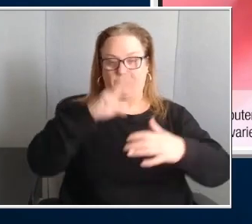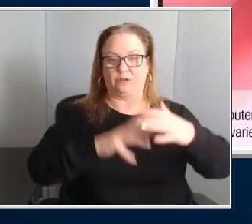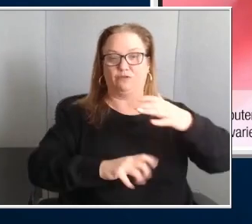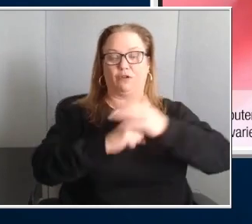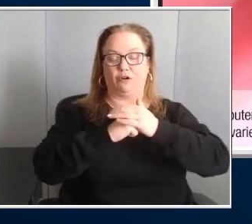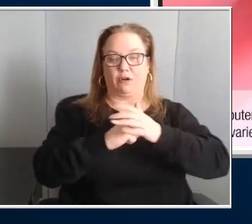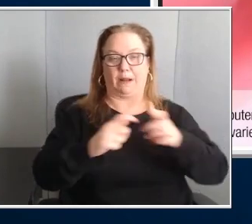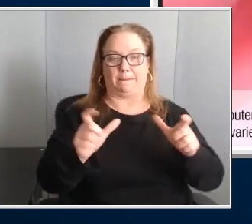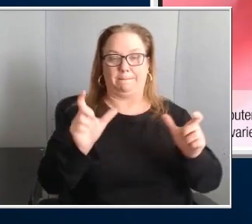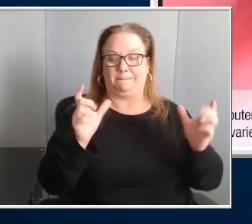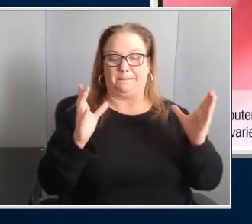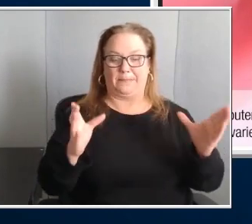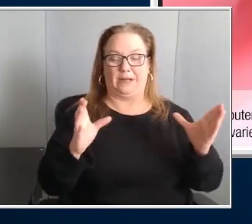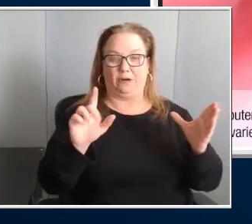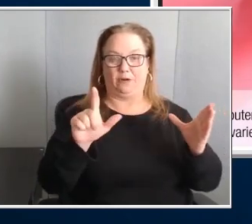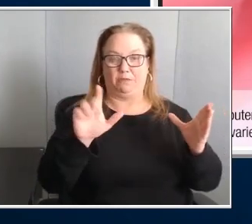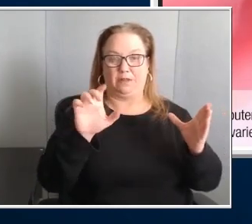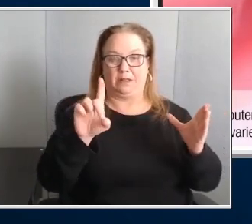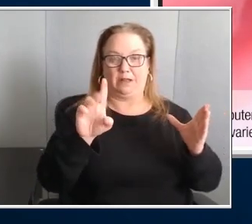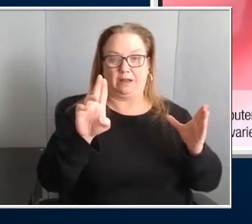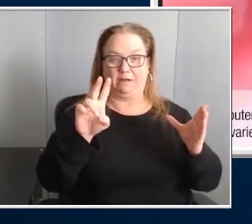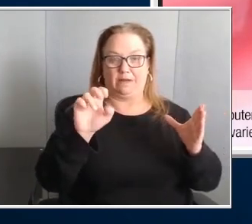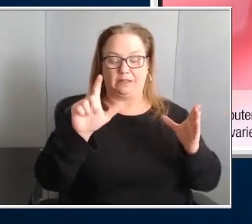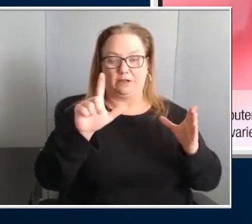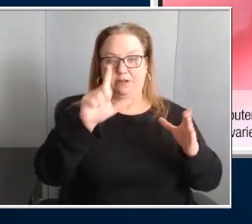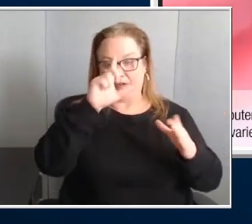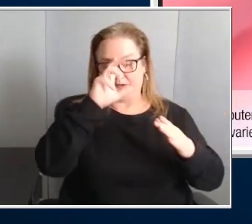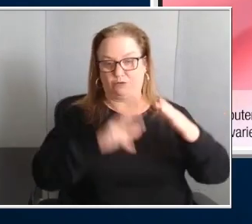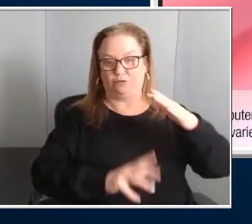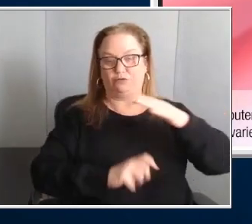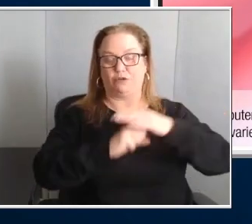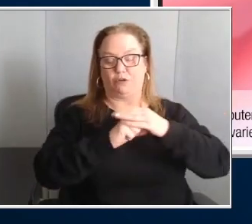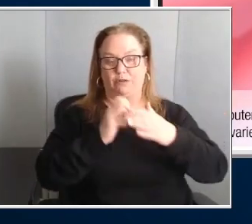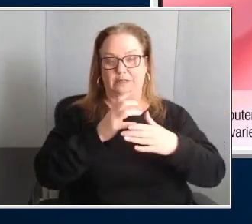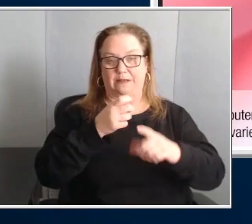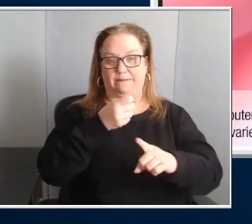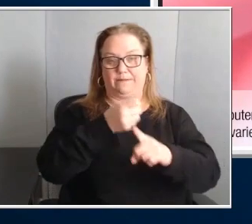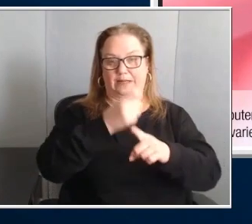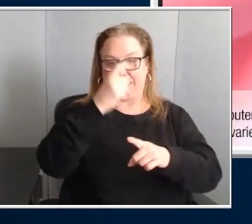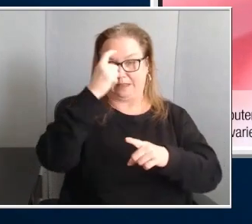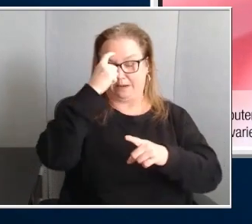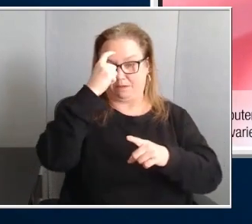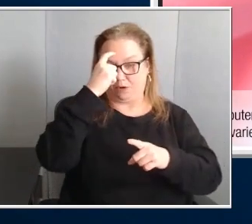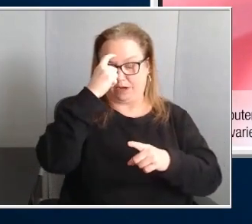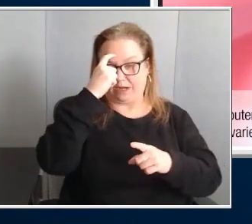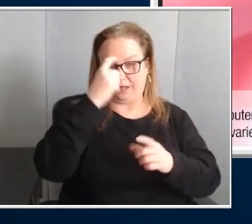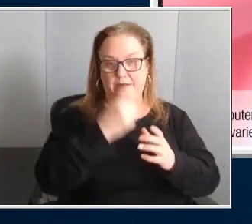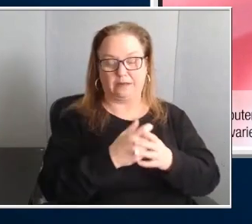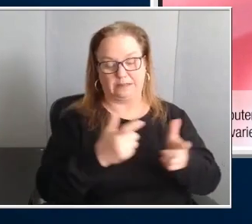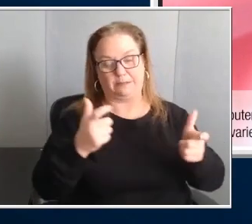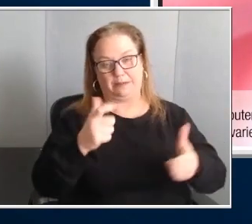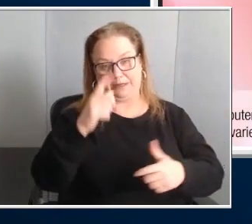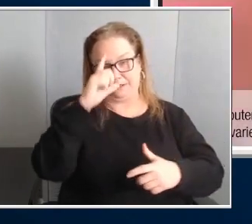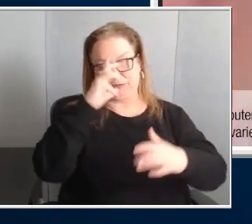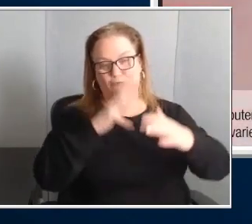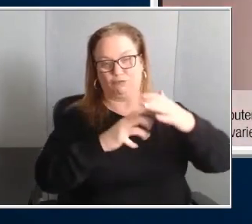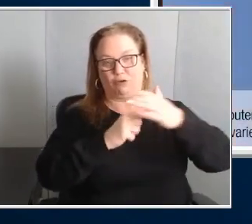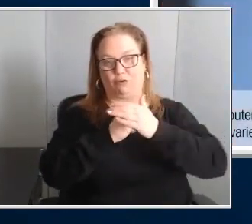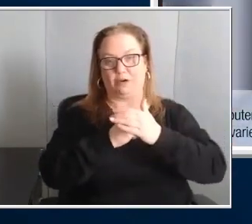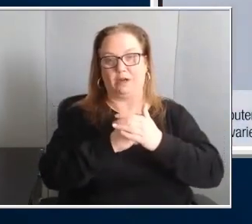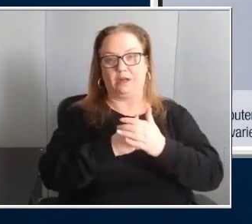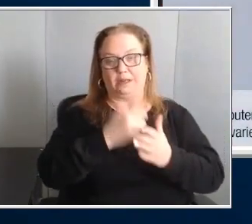a bigger blood vessel and a bigger completed stroke that's affecting the brain and like a really big stroke that leaves you paralyzed on one side.